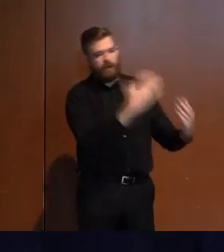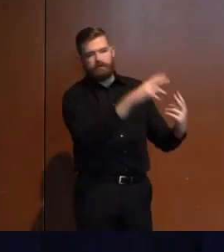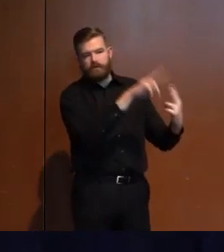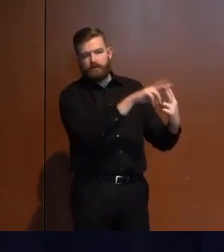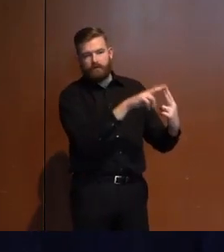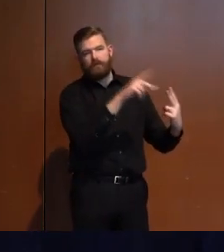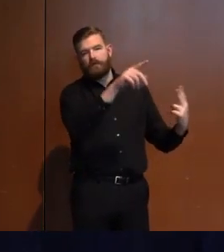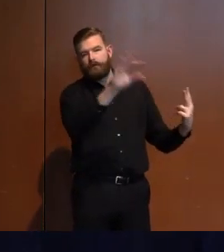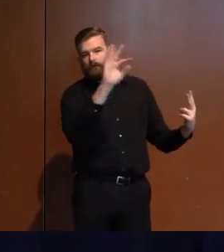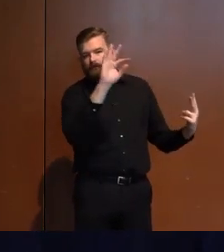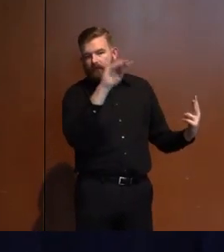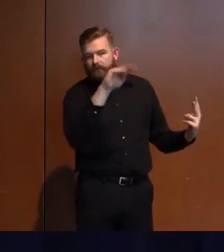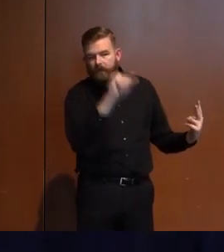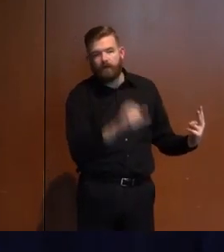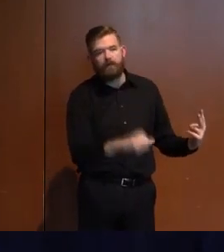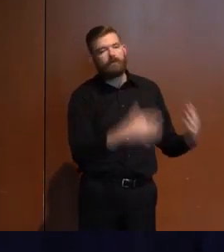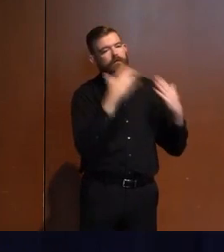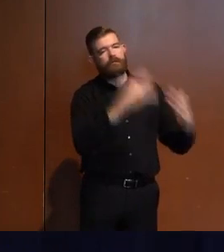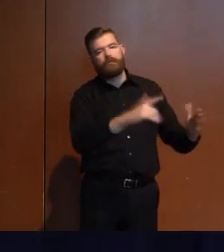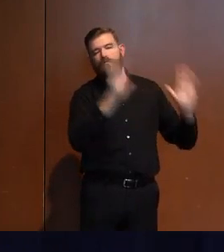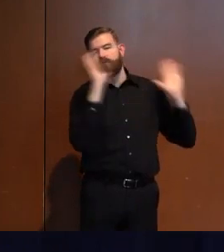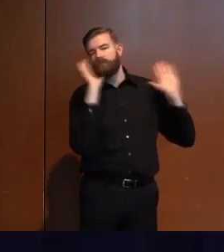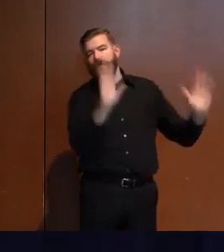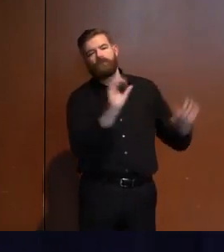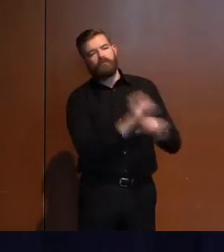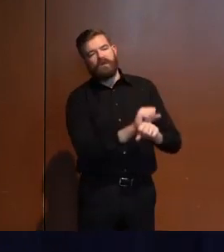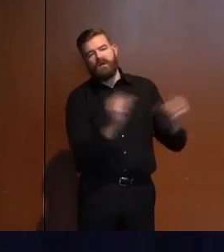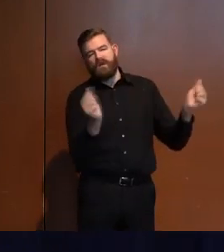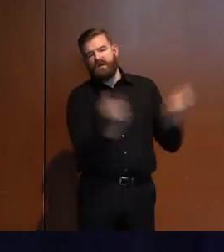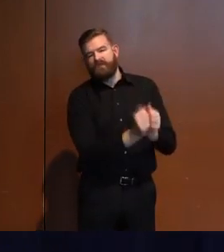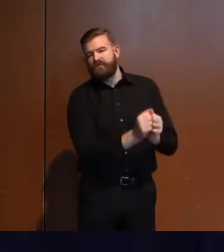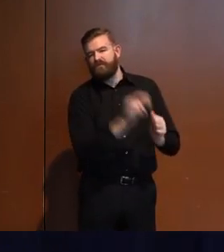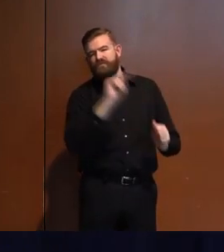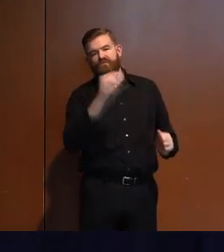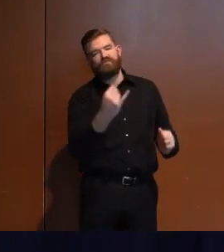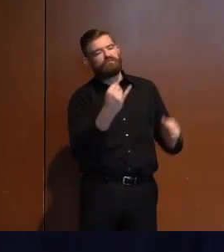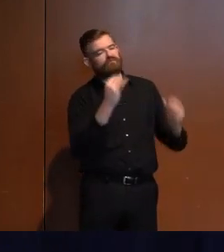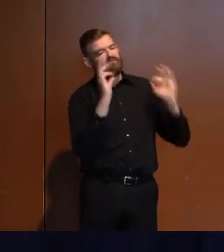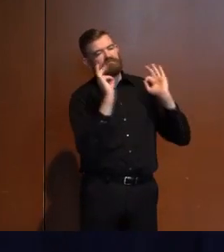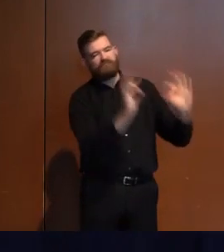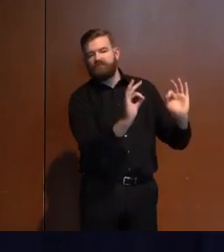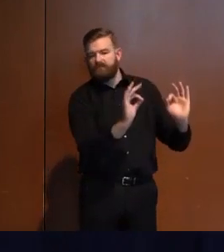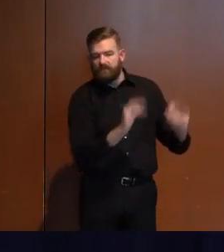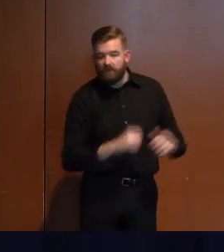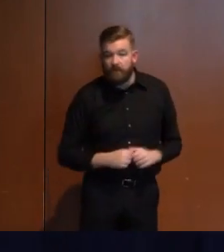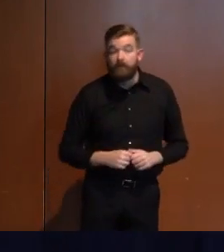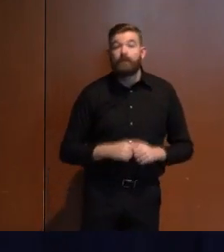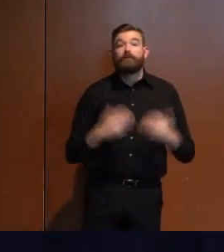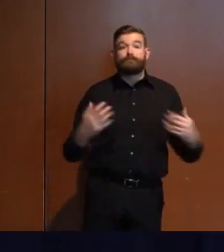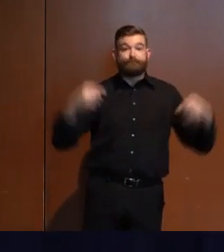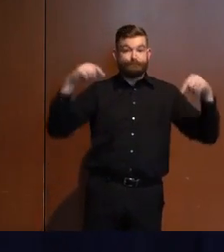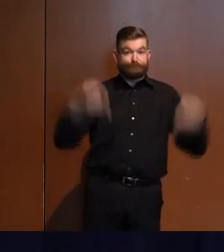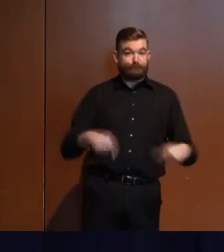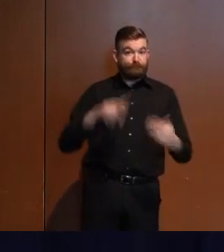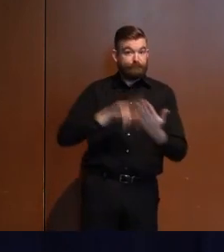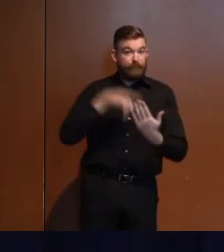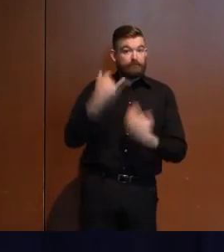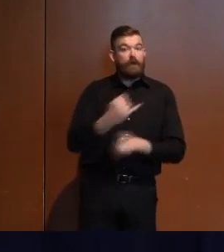tremendous collaborators with us. With regards to this project and this, what we're calling this hospital capacity relief